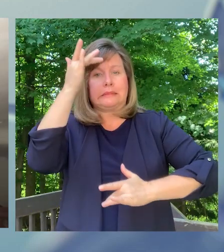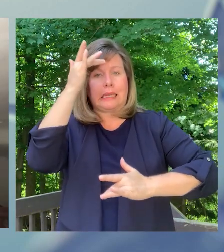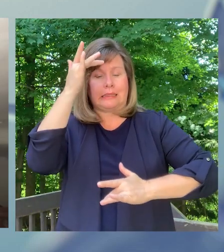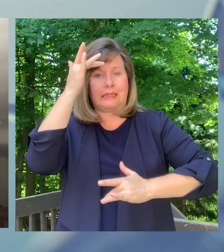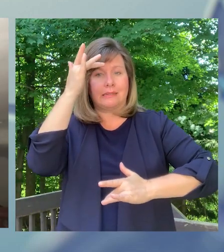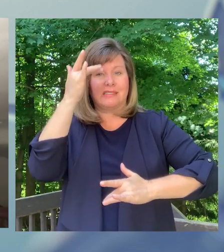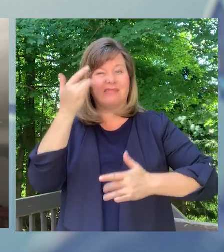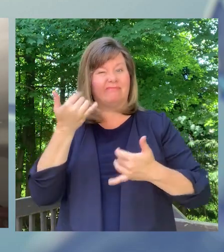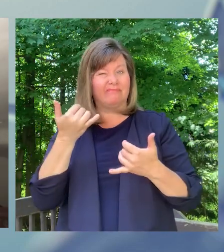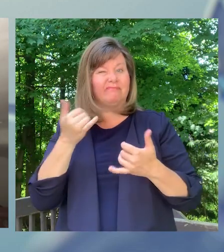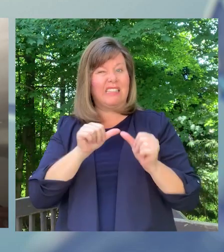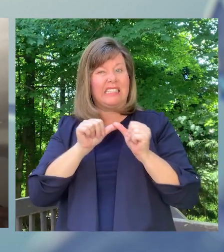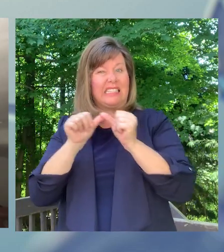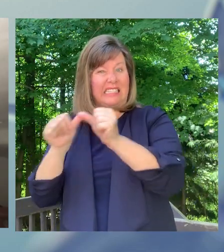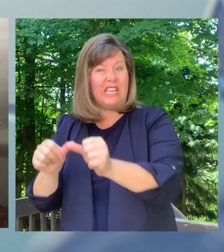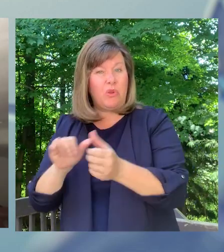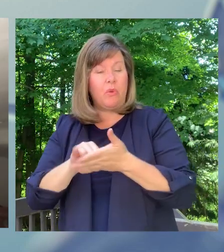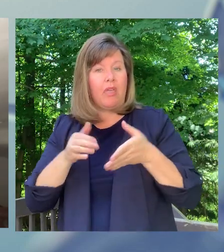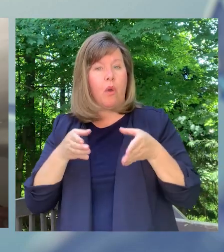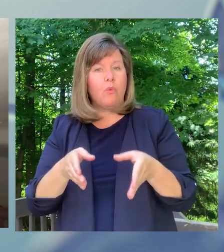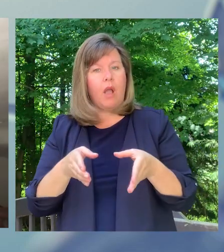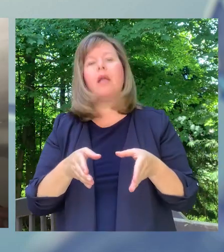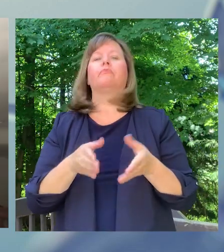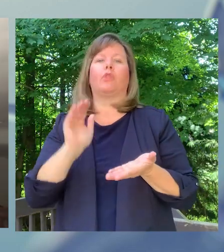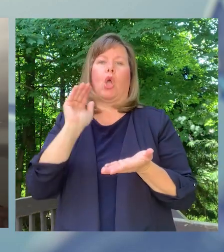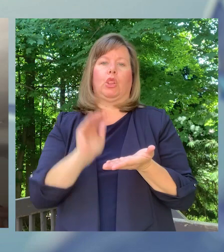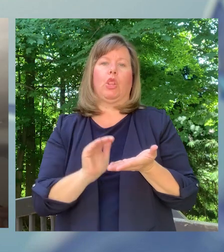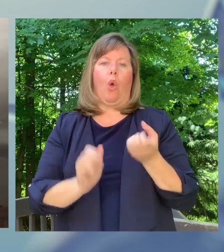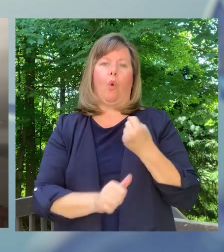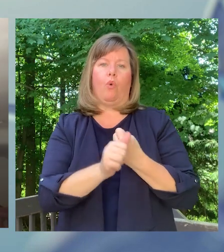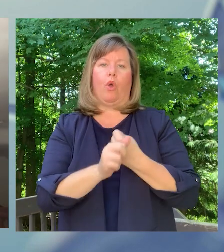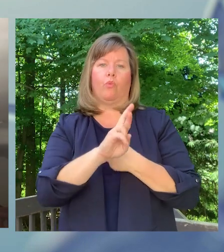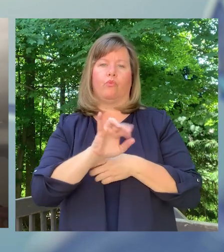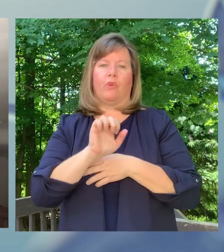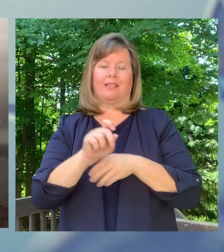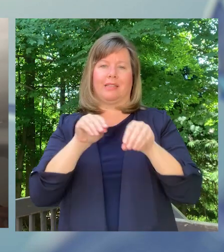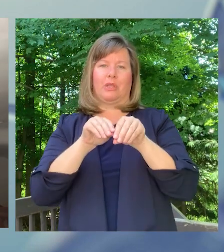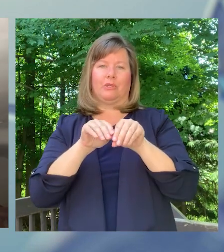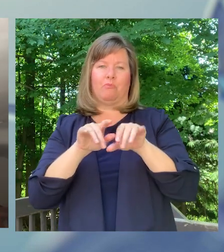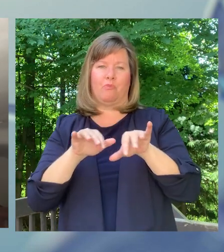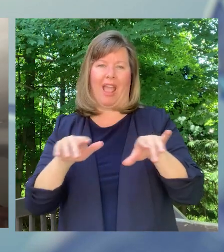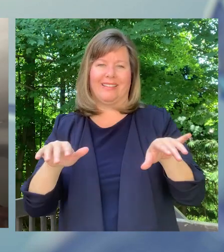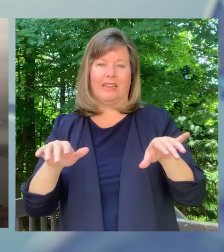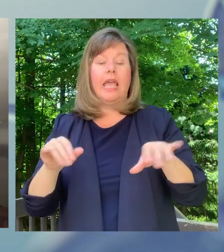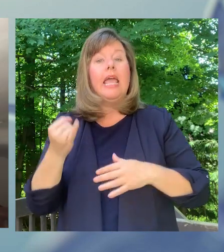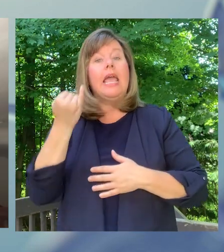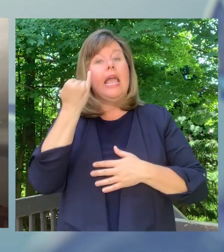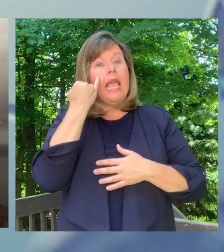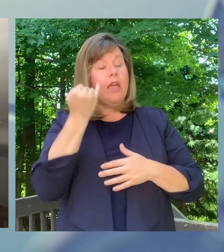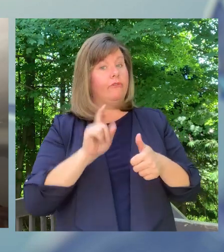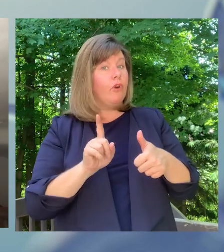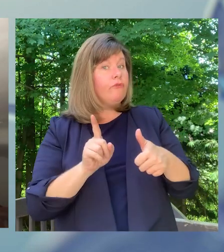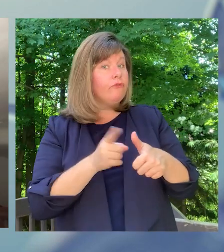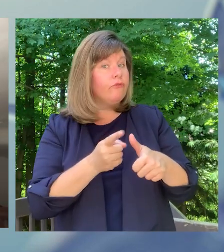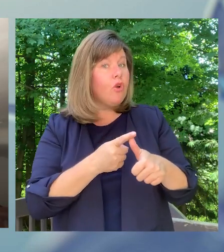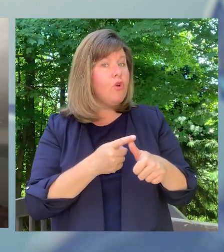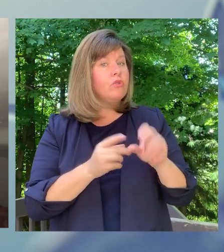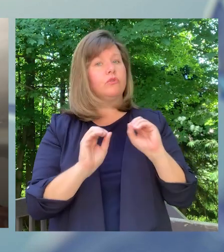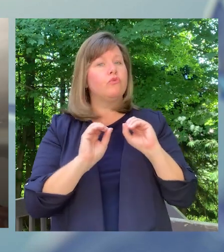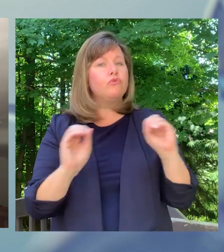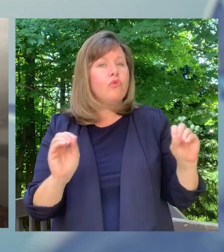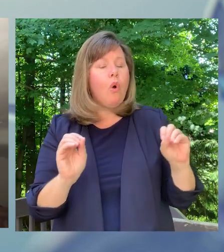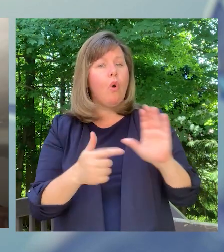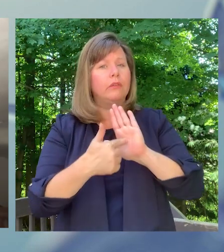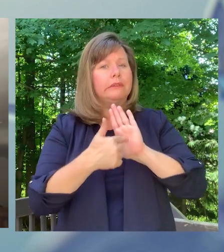risk of spreading COVID-19. People who are asymptomatic but then develop symptoms are at a